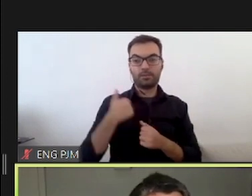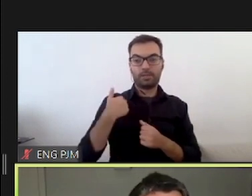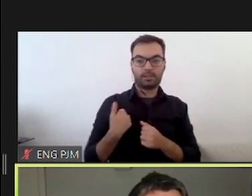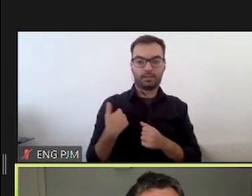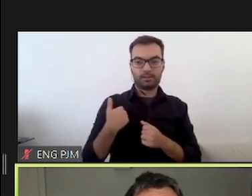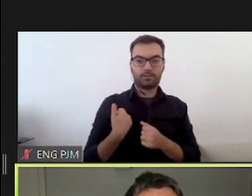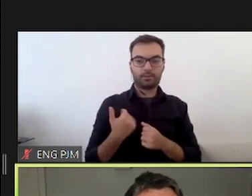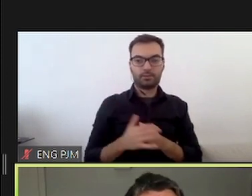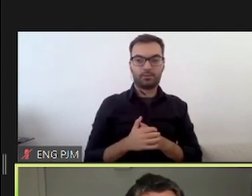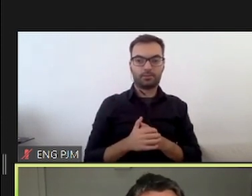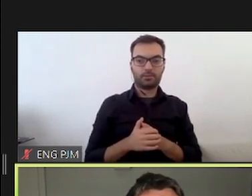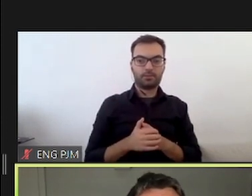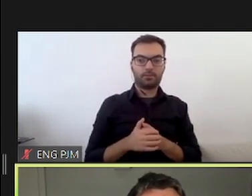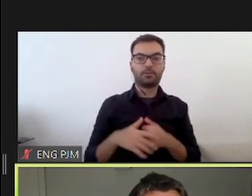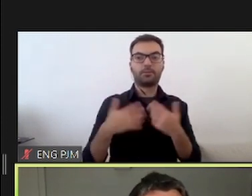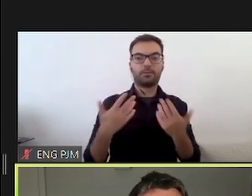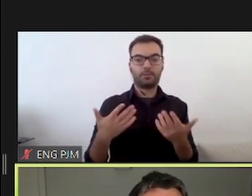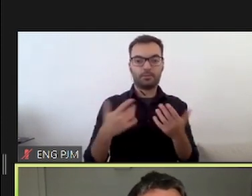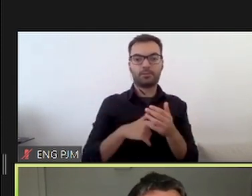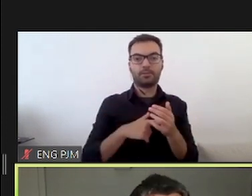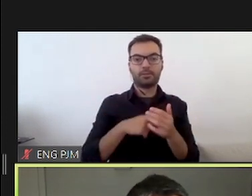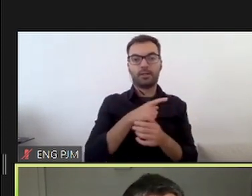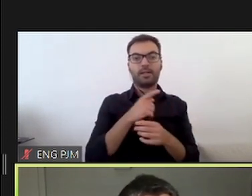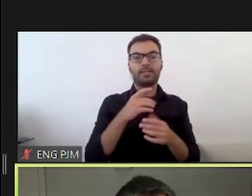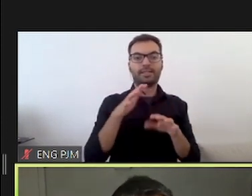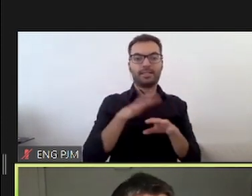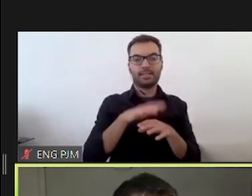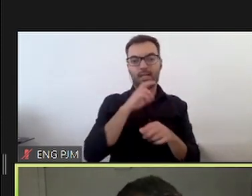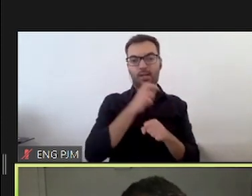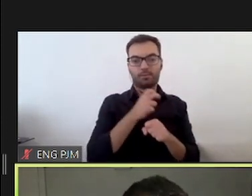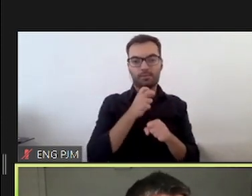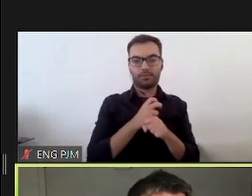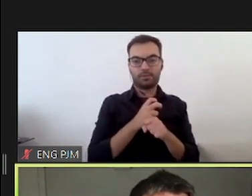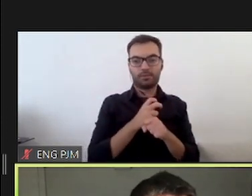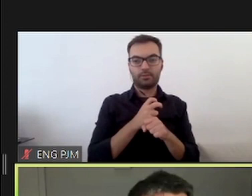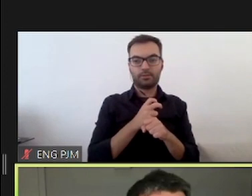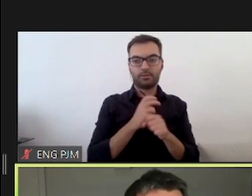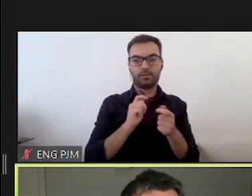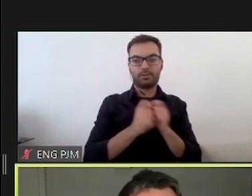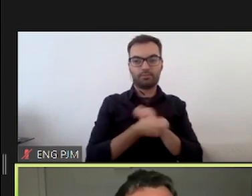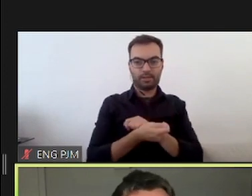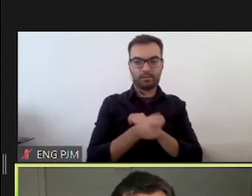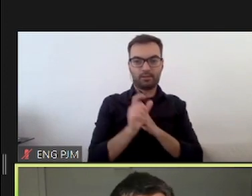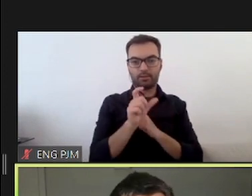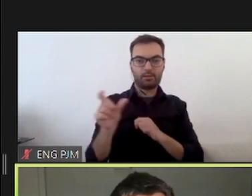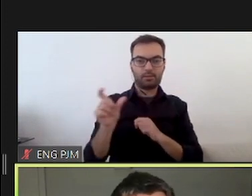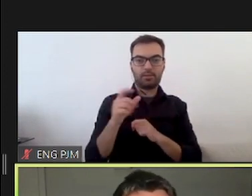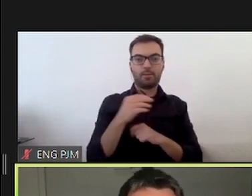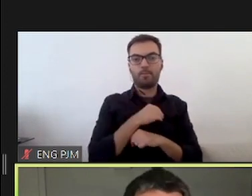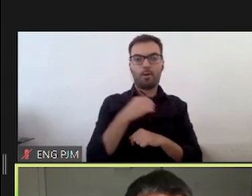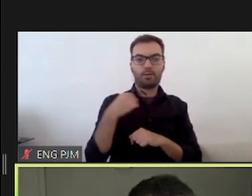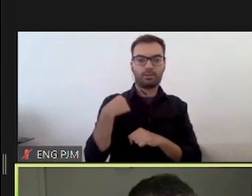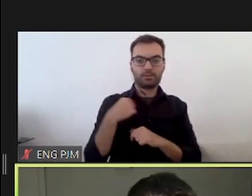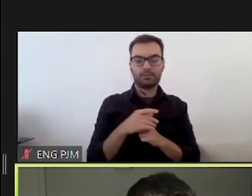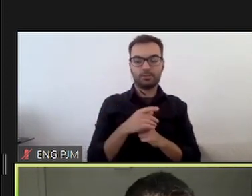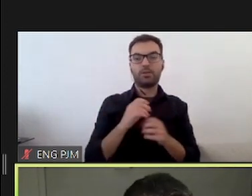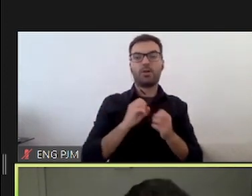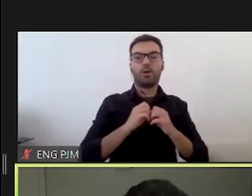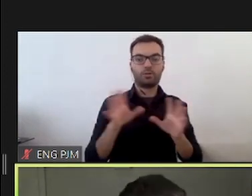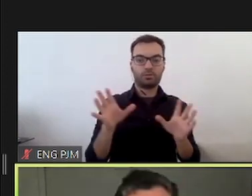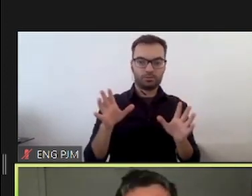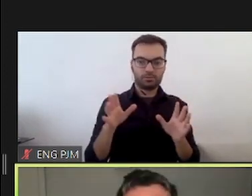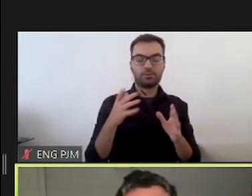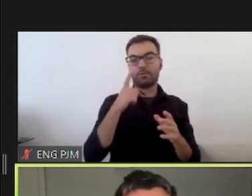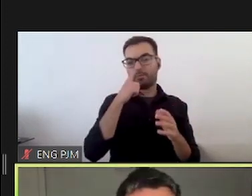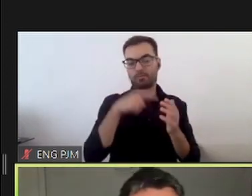English, then screen reader will automatically change this to the Polish one. Of course,